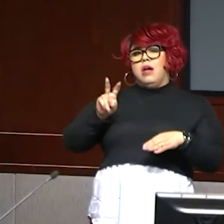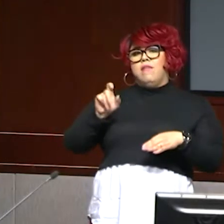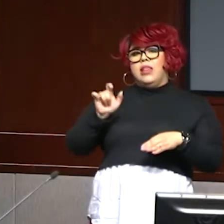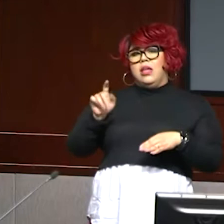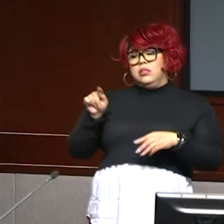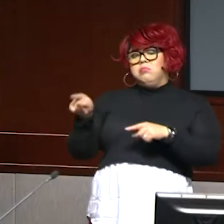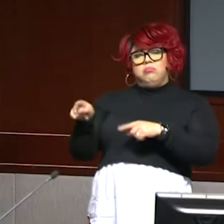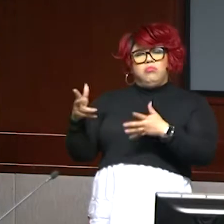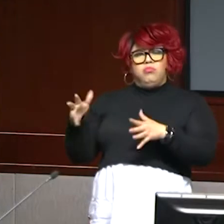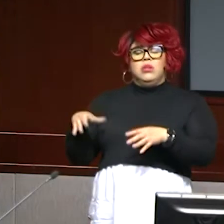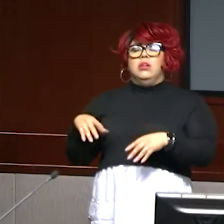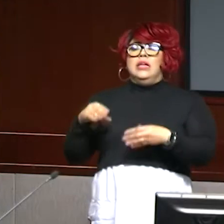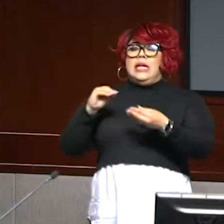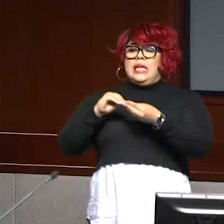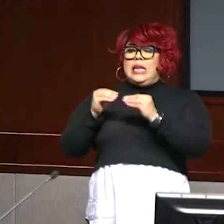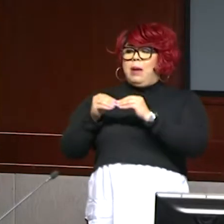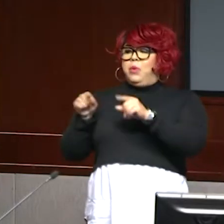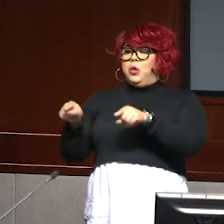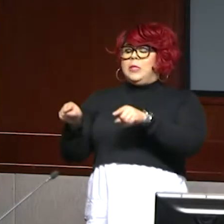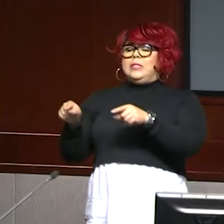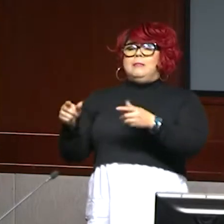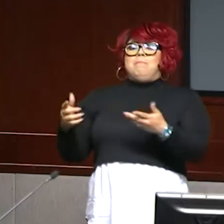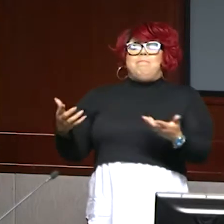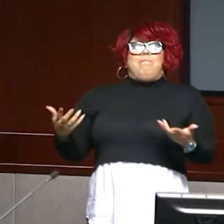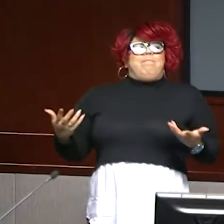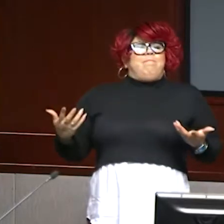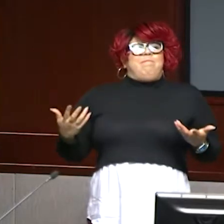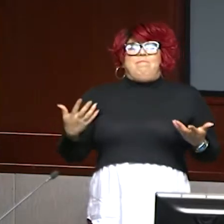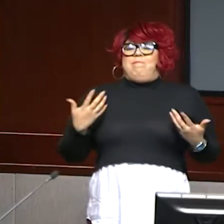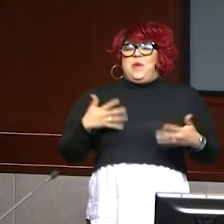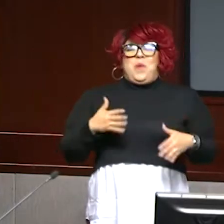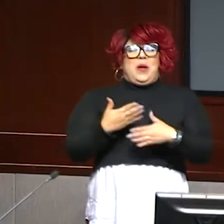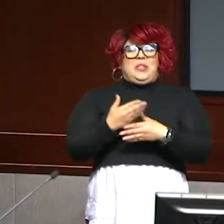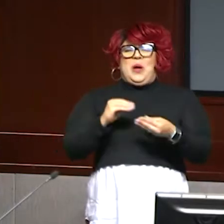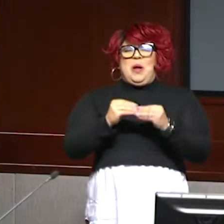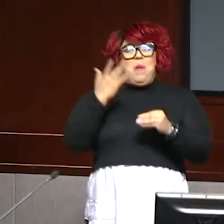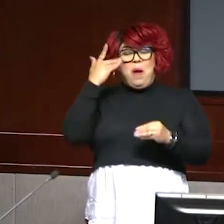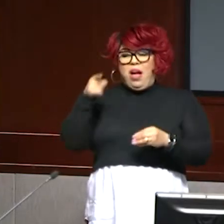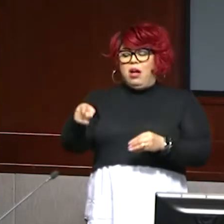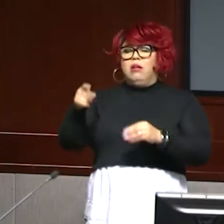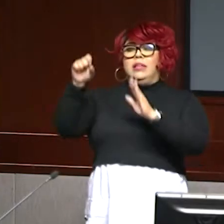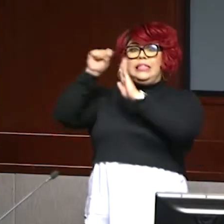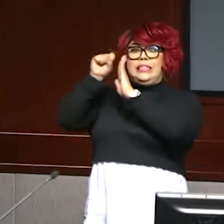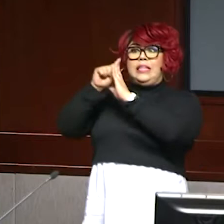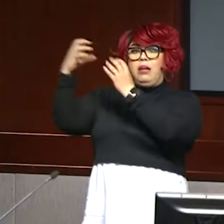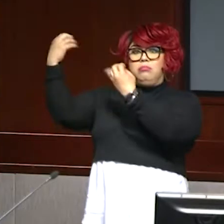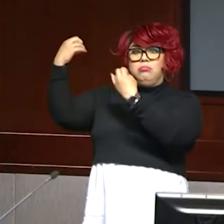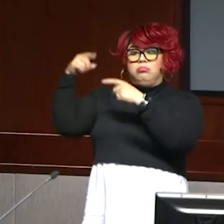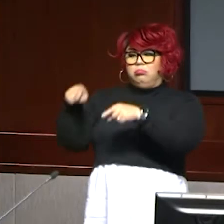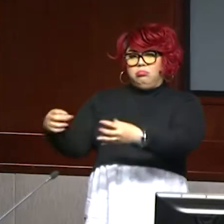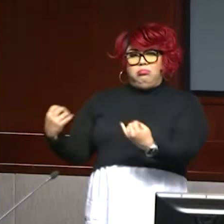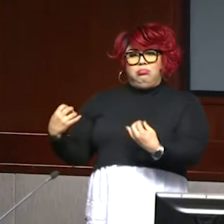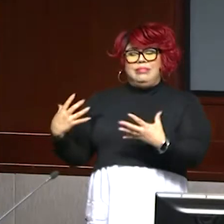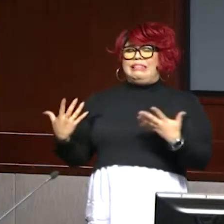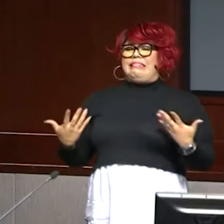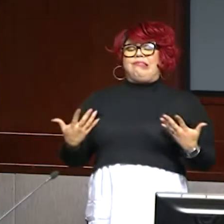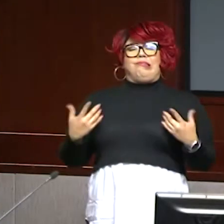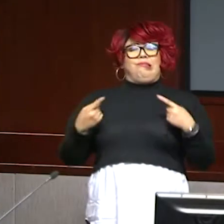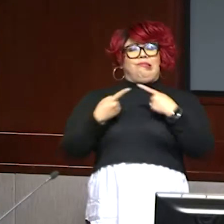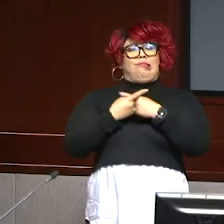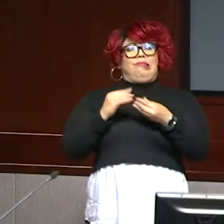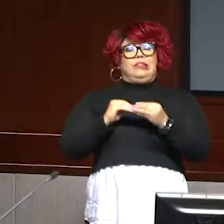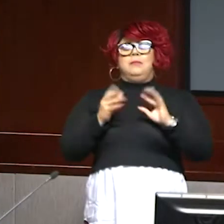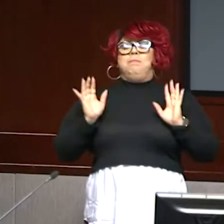Those numbers for this morning are not reliable. We have different numbers coming in from different state resources. So I do not have